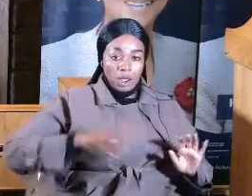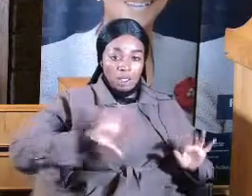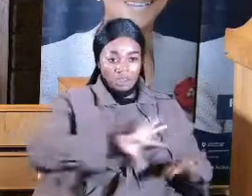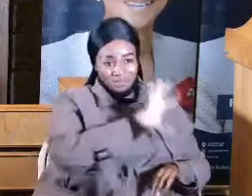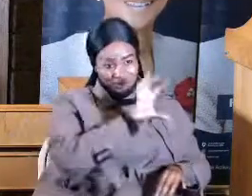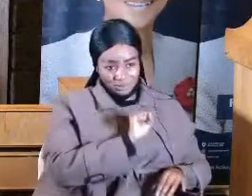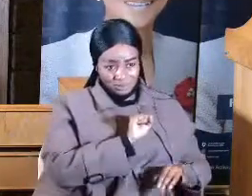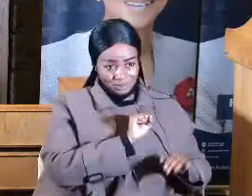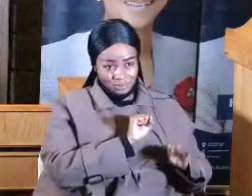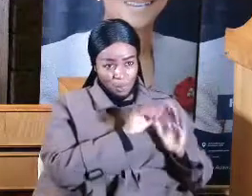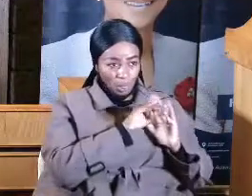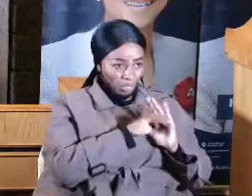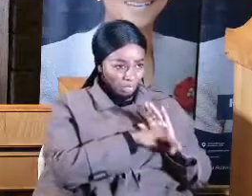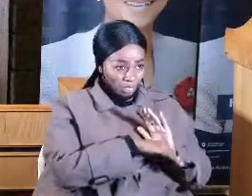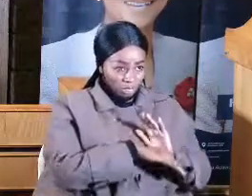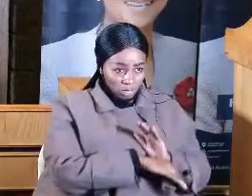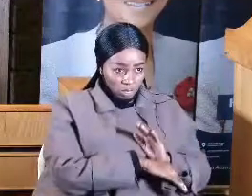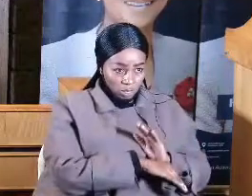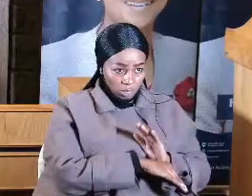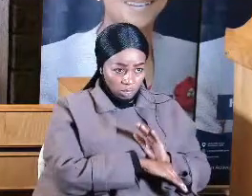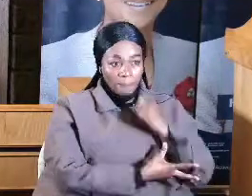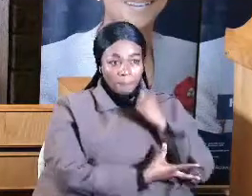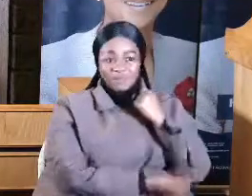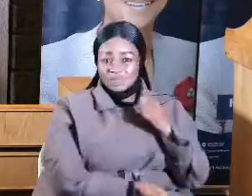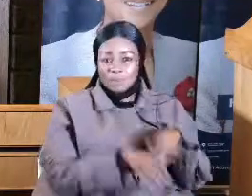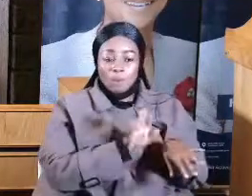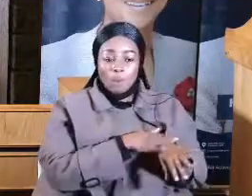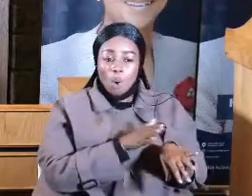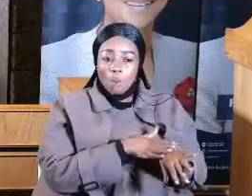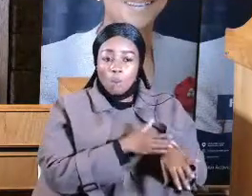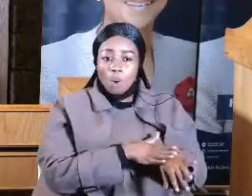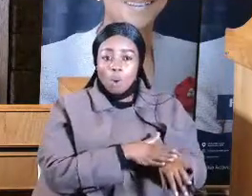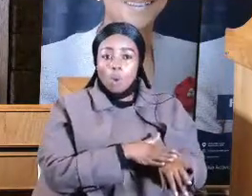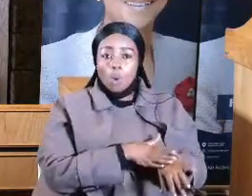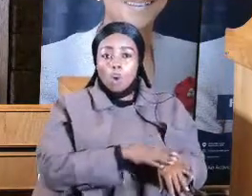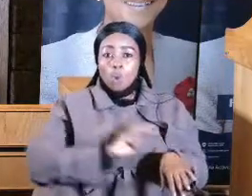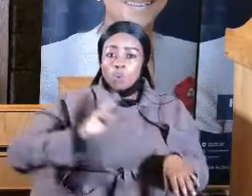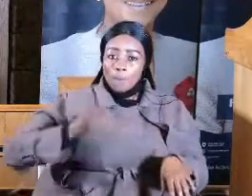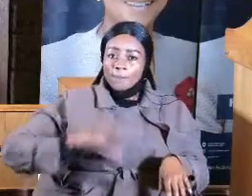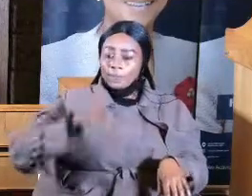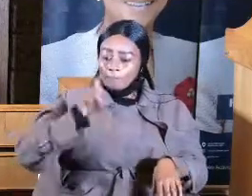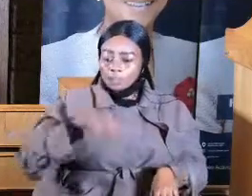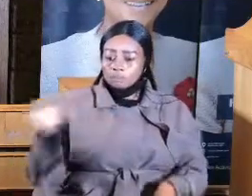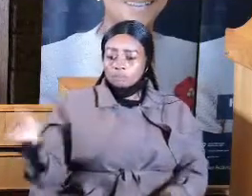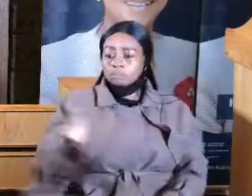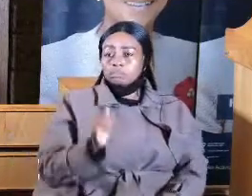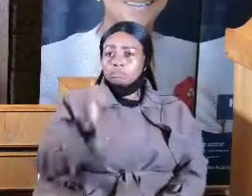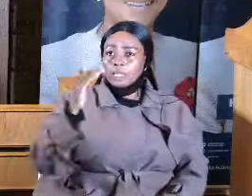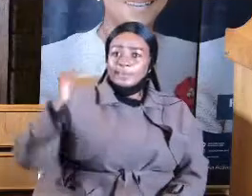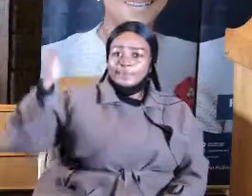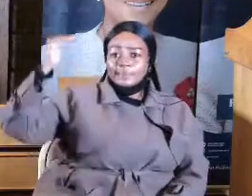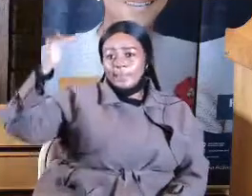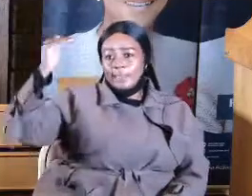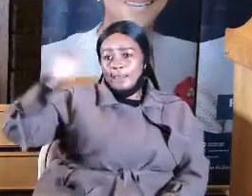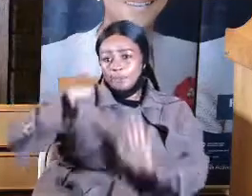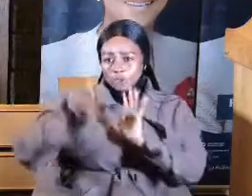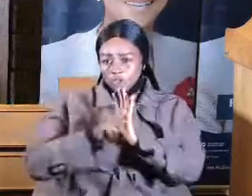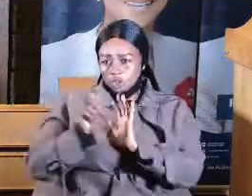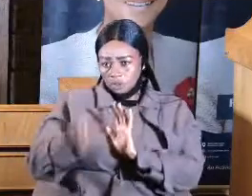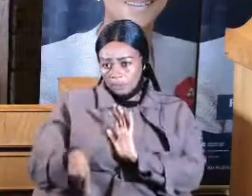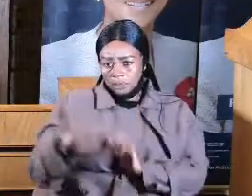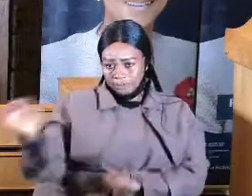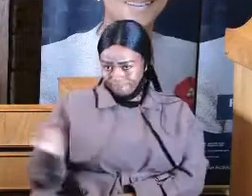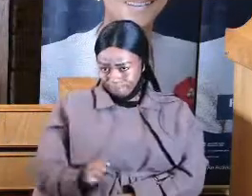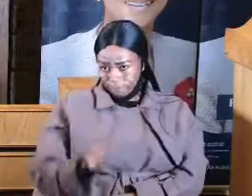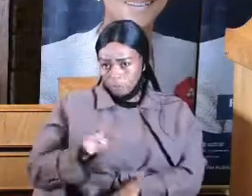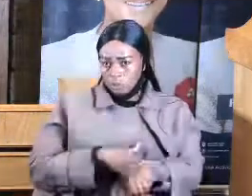of poverty. More women should be hired in senior management positions